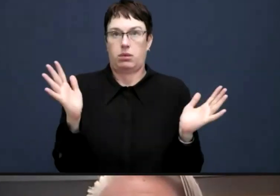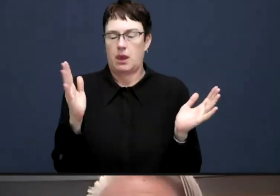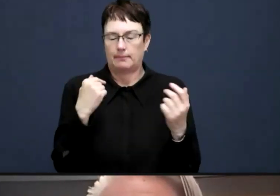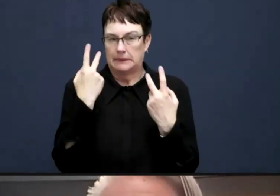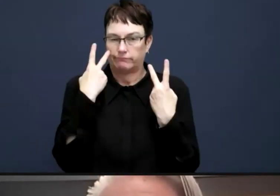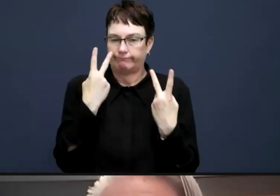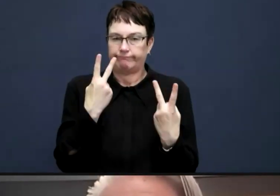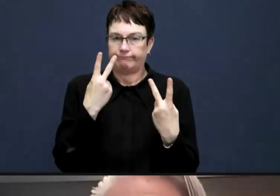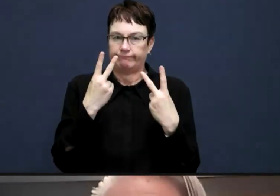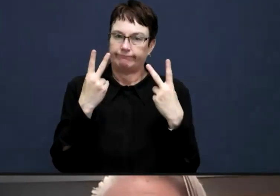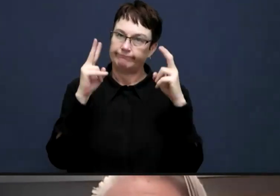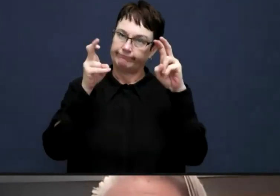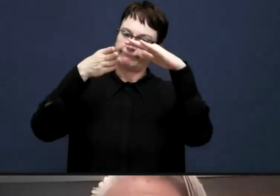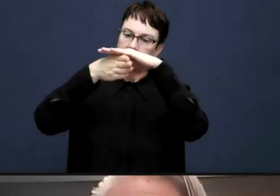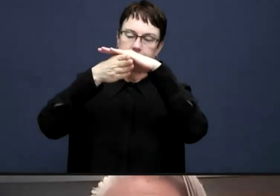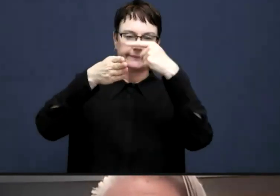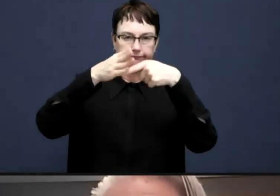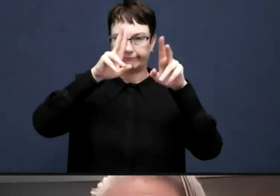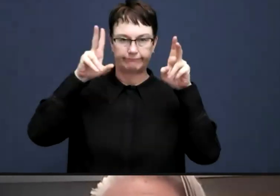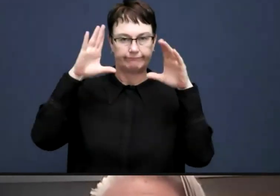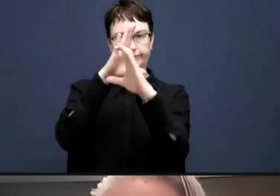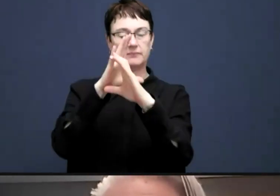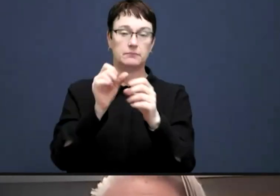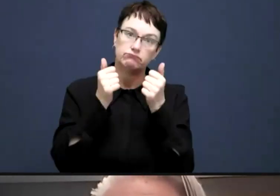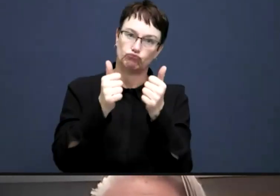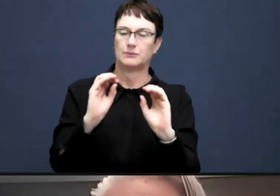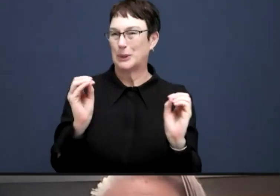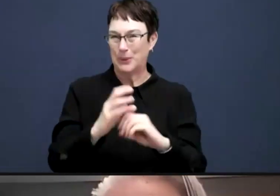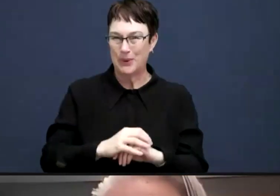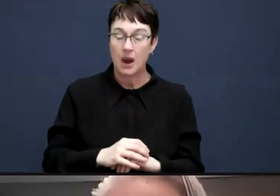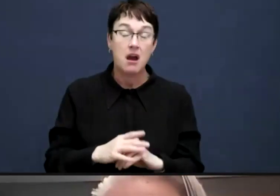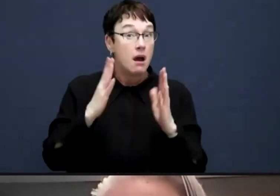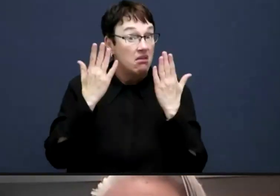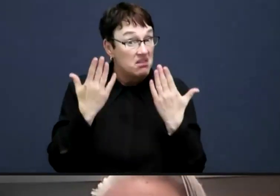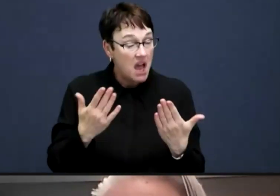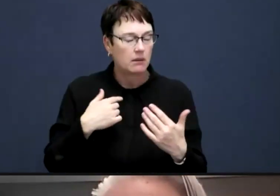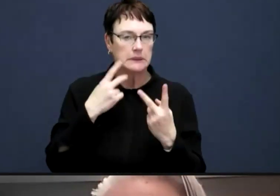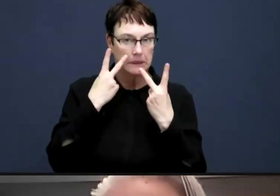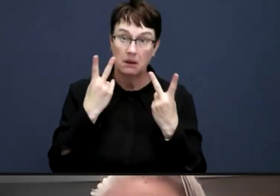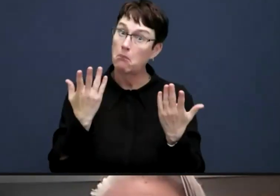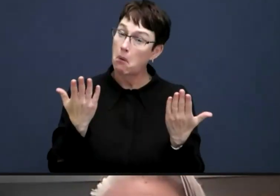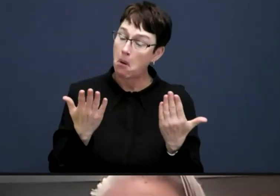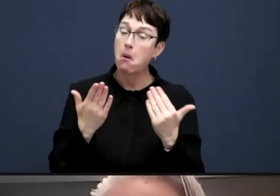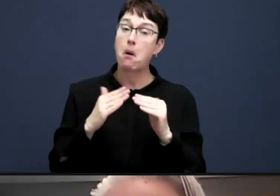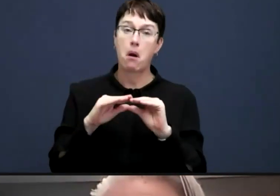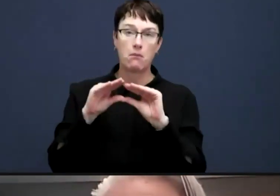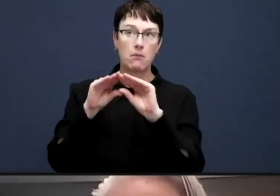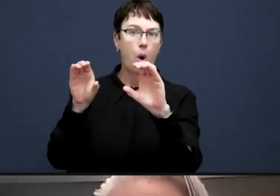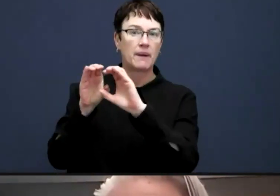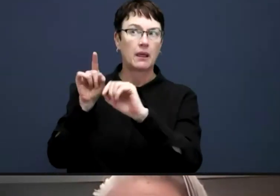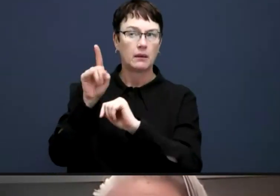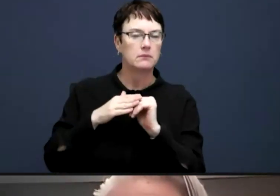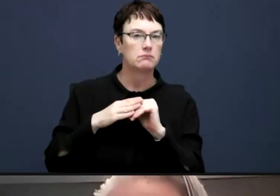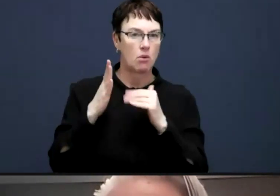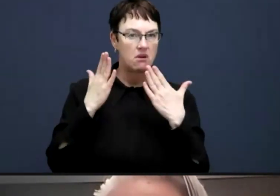Many companies are putting a greater emphasis on document accessibility, whether it be